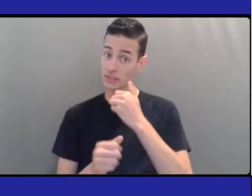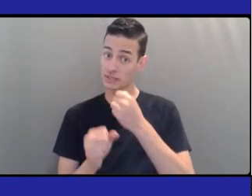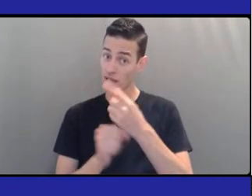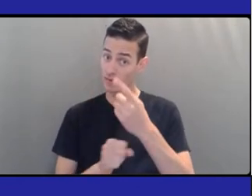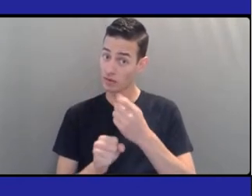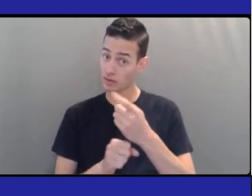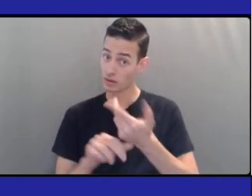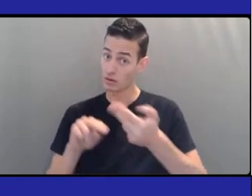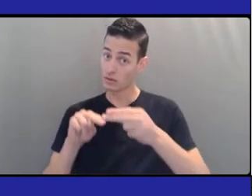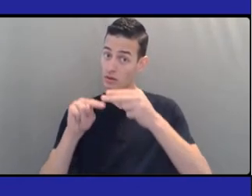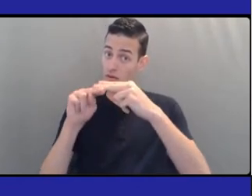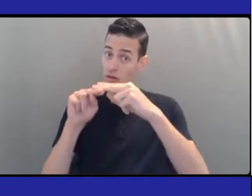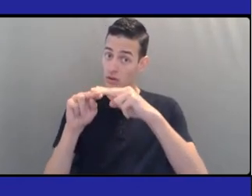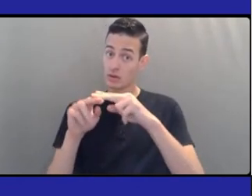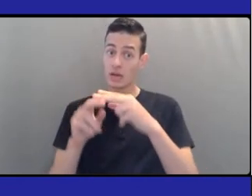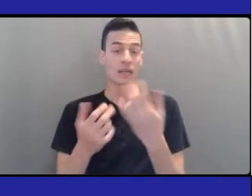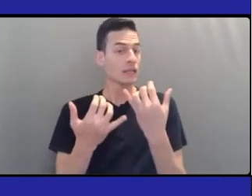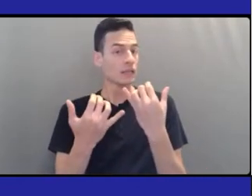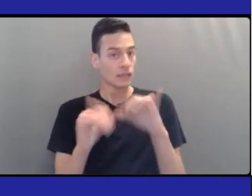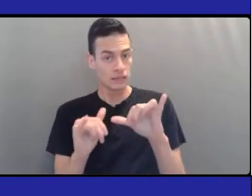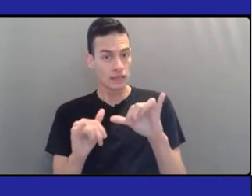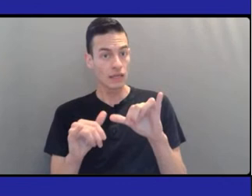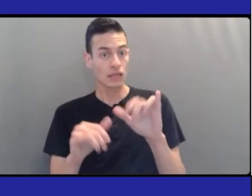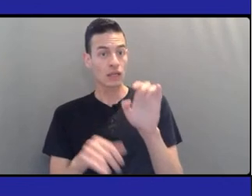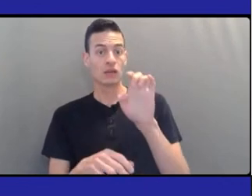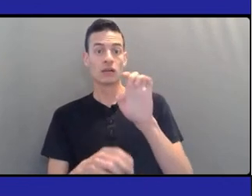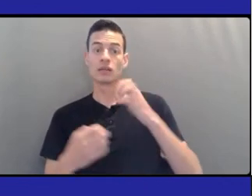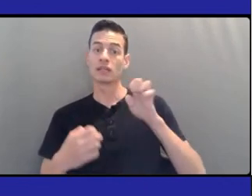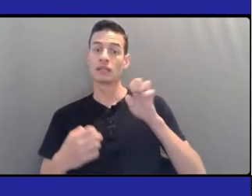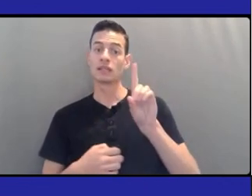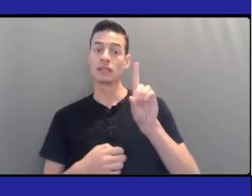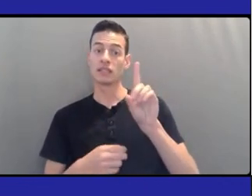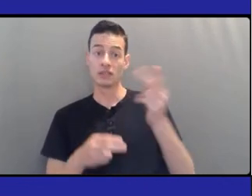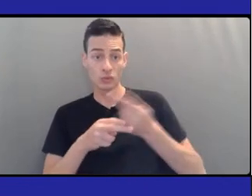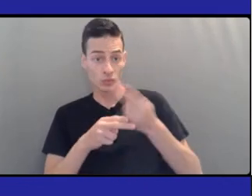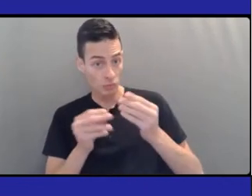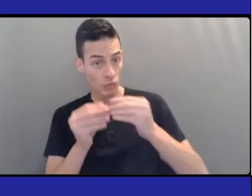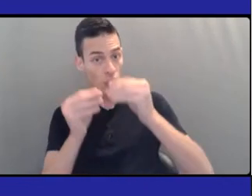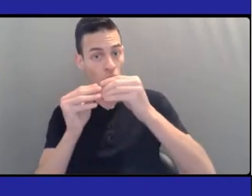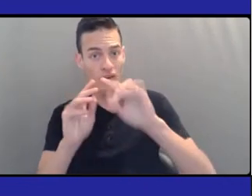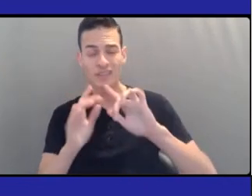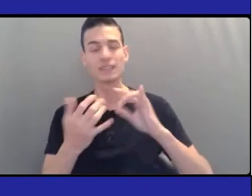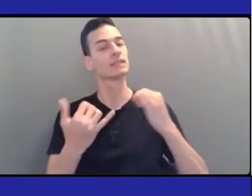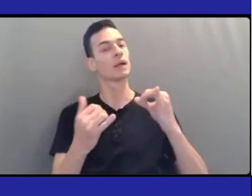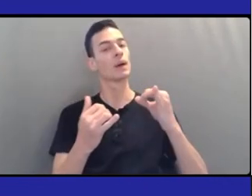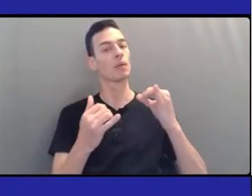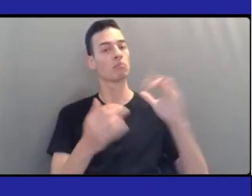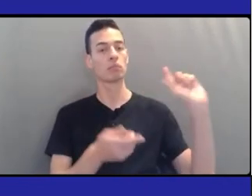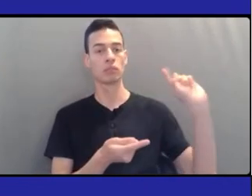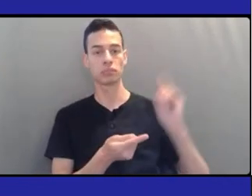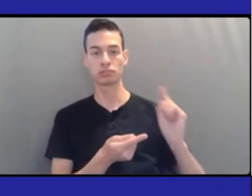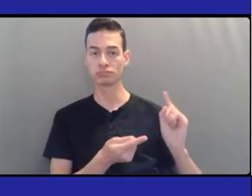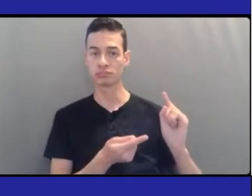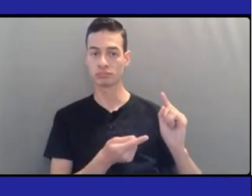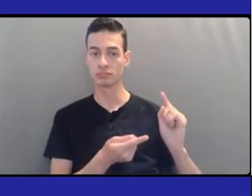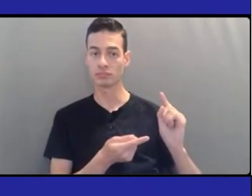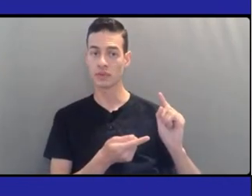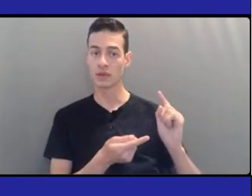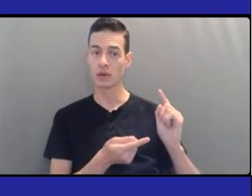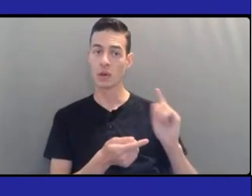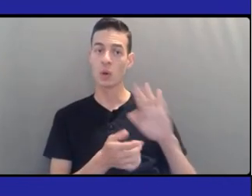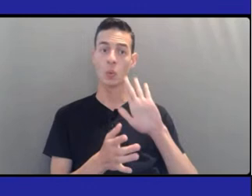usage. They will enhance the on-site staffing at facilities for longer daily staff access and better linen